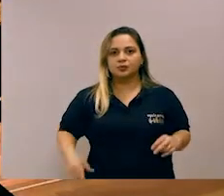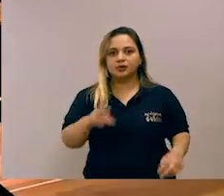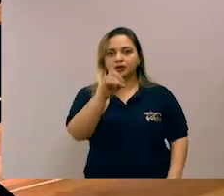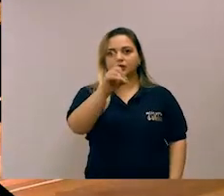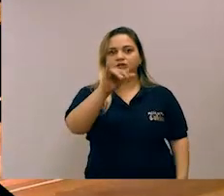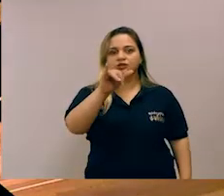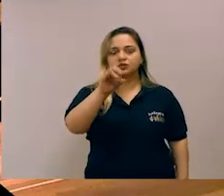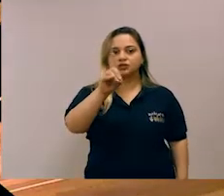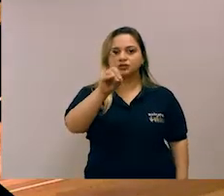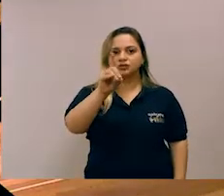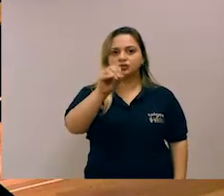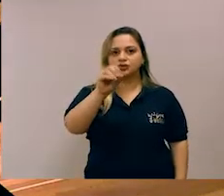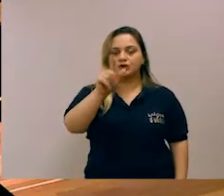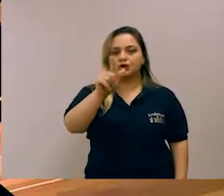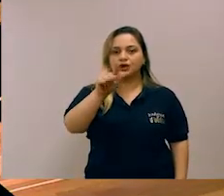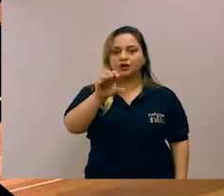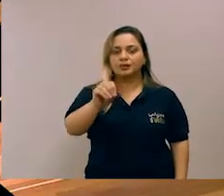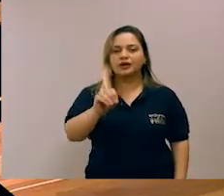Ramos Costa.